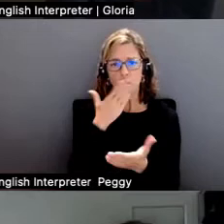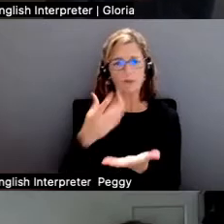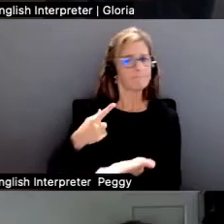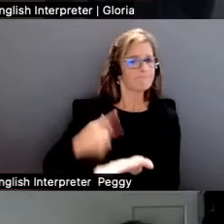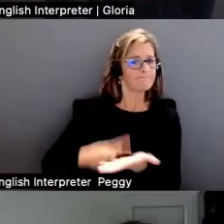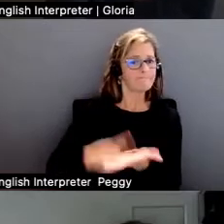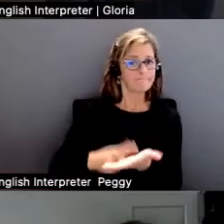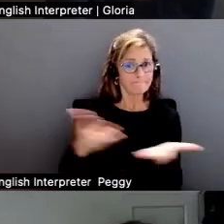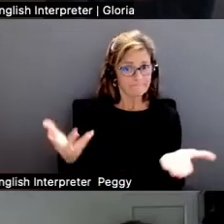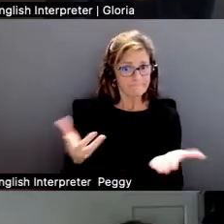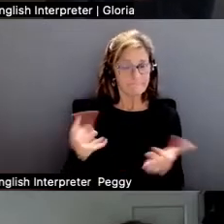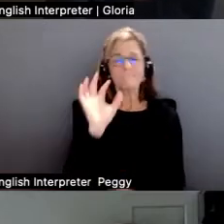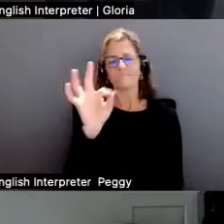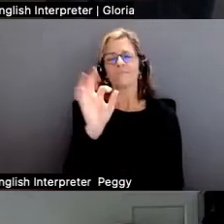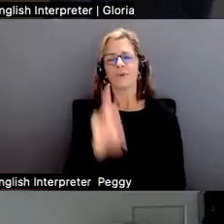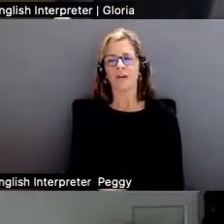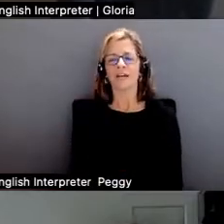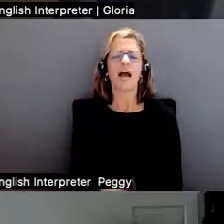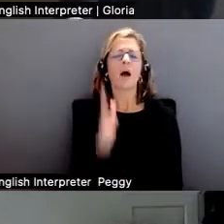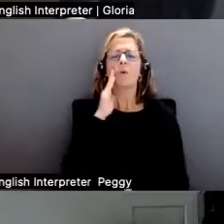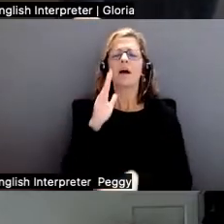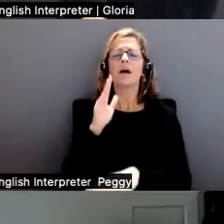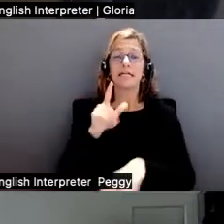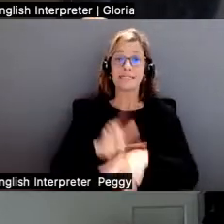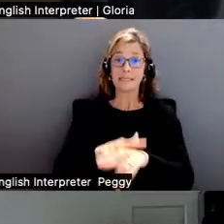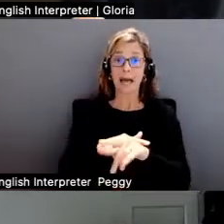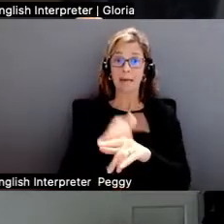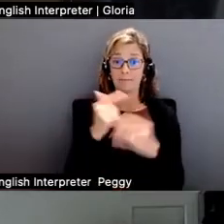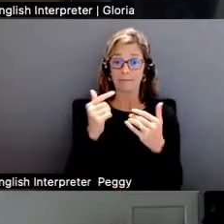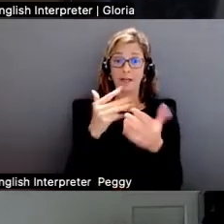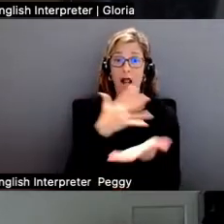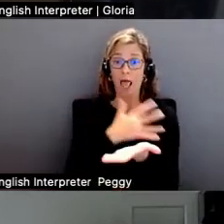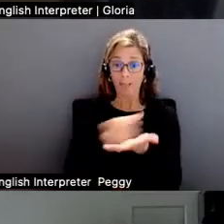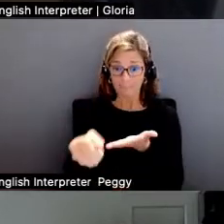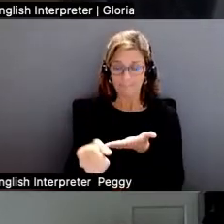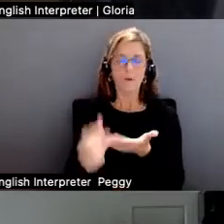talk. Okay, I'll send you a little warning when we're going to close the rooms. Okay.